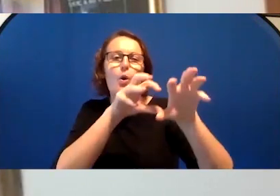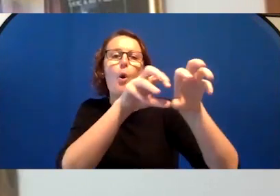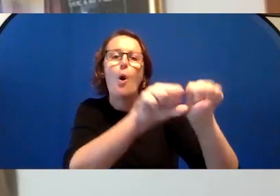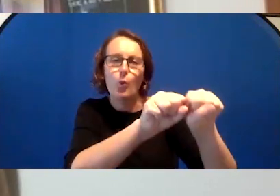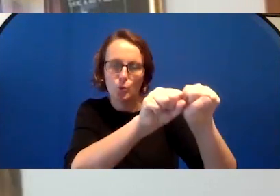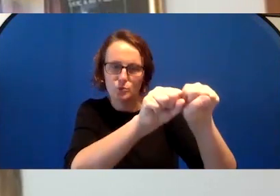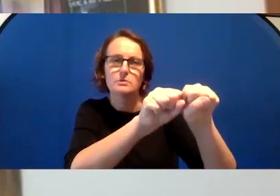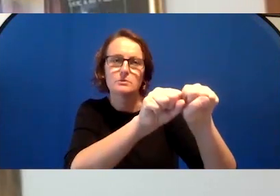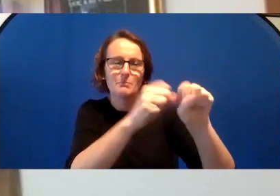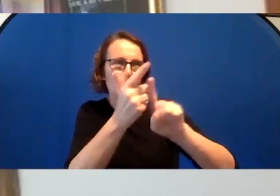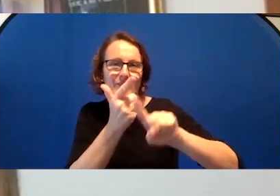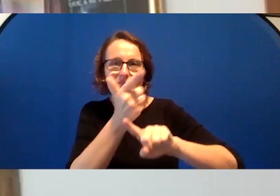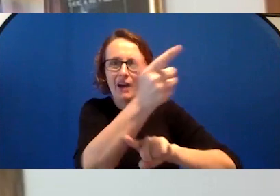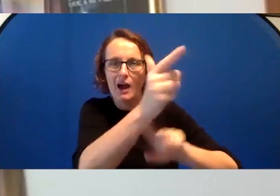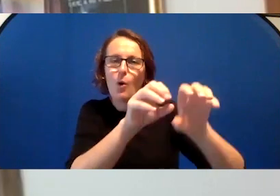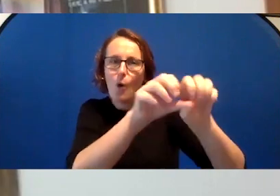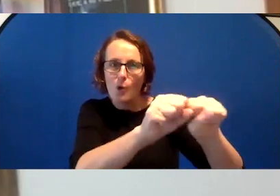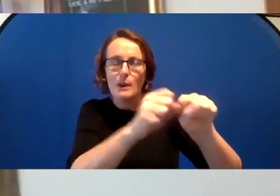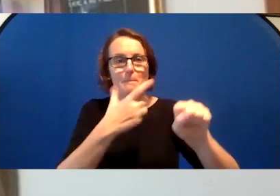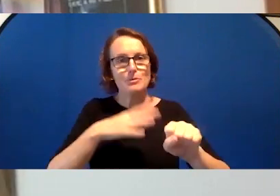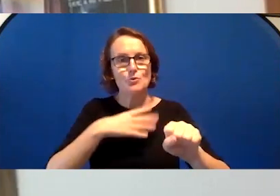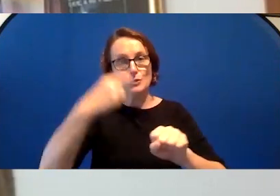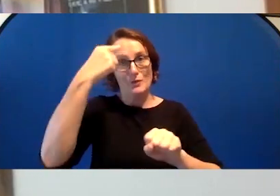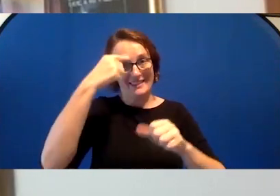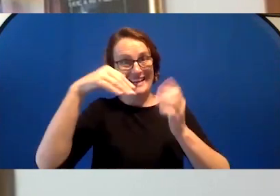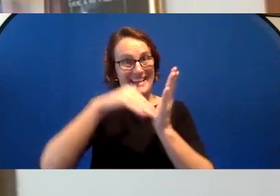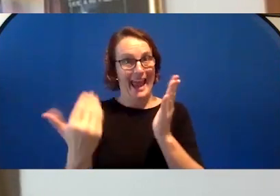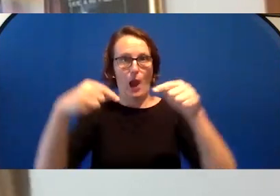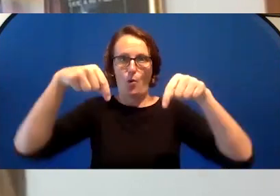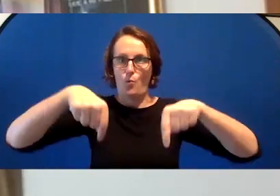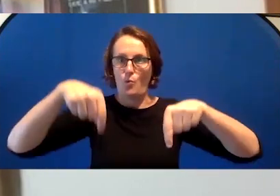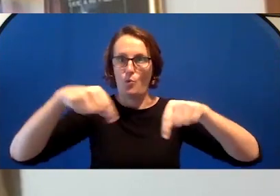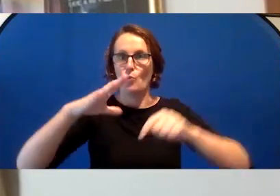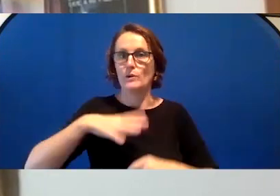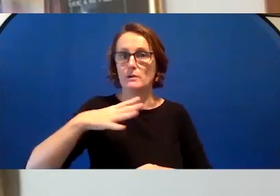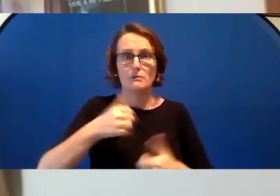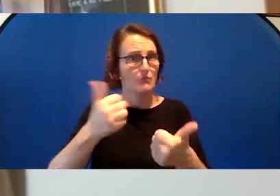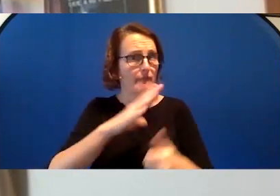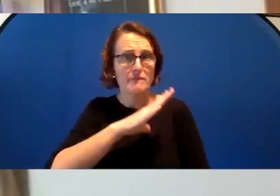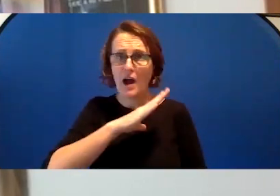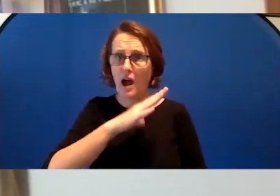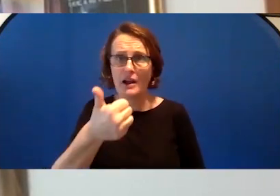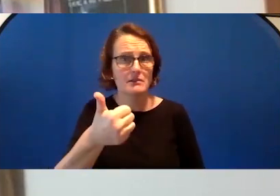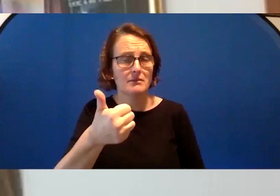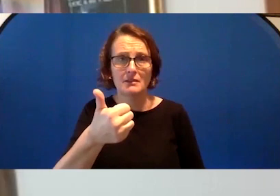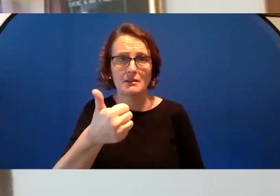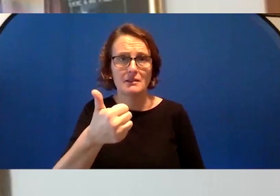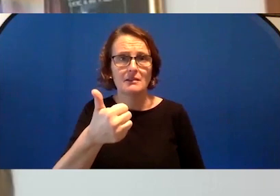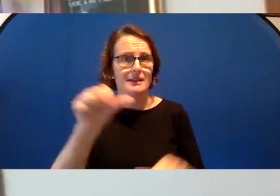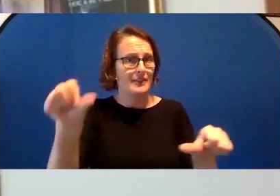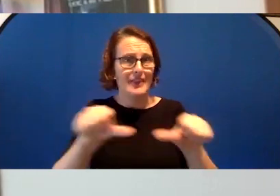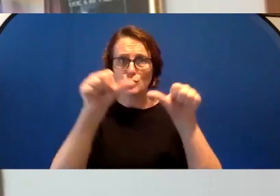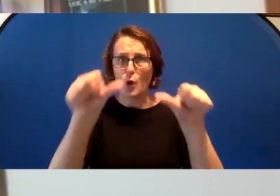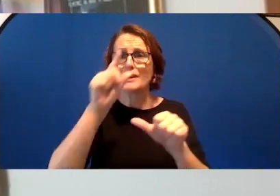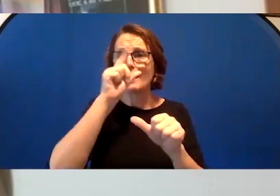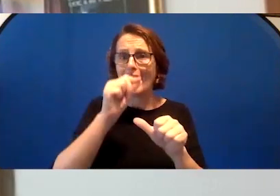those short-term goals of immediate need. That's totally fine, and you are so not alone in